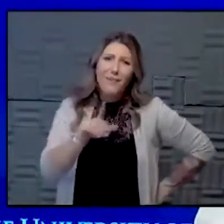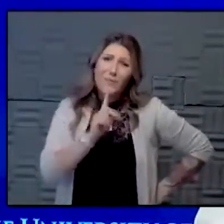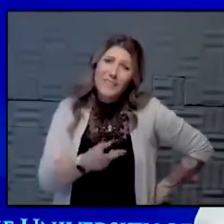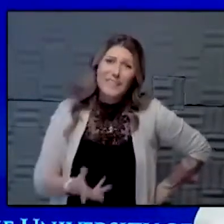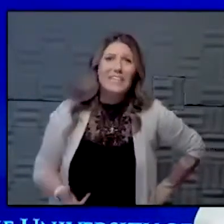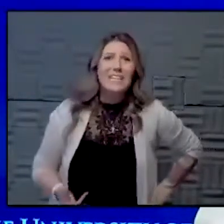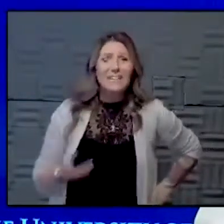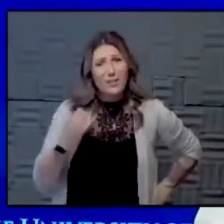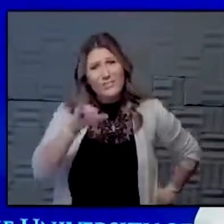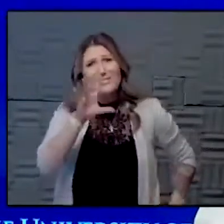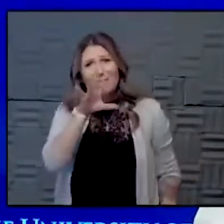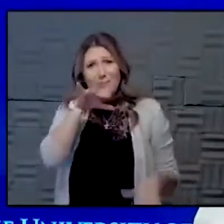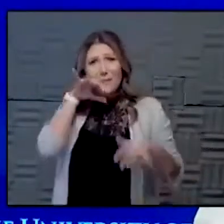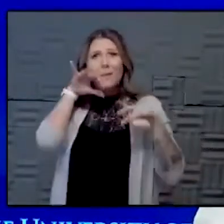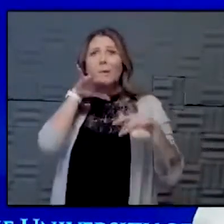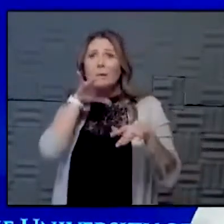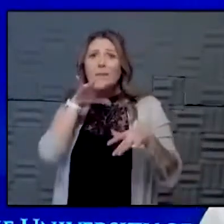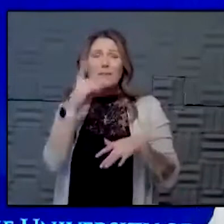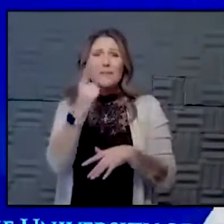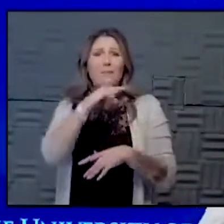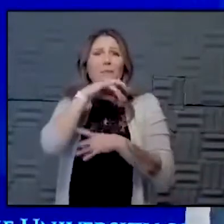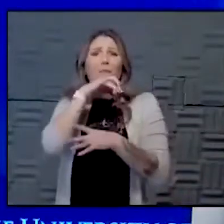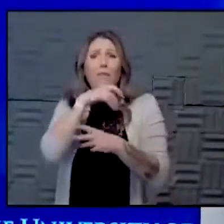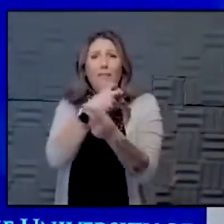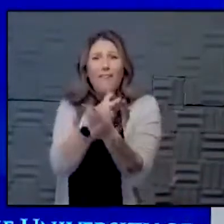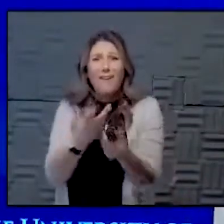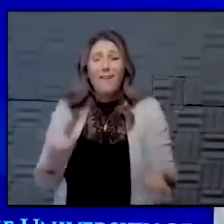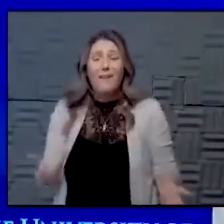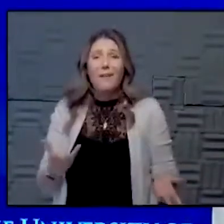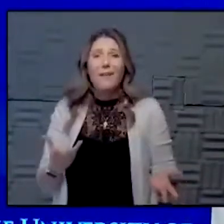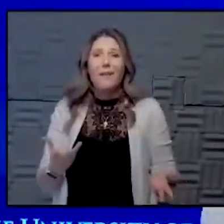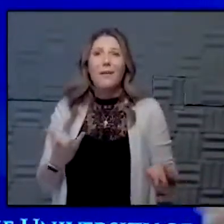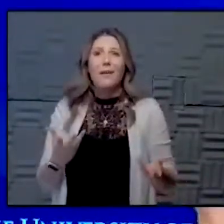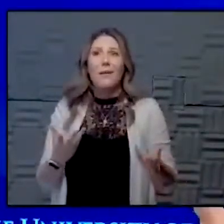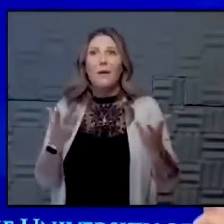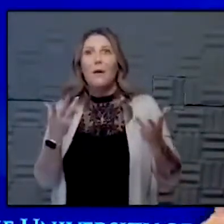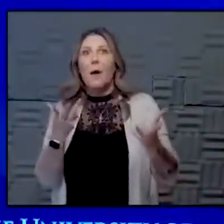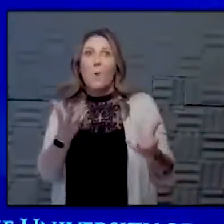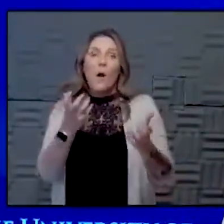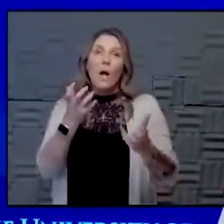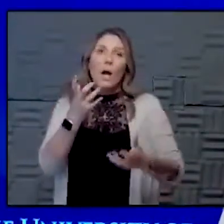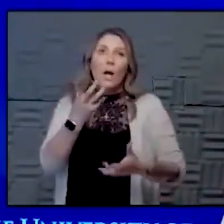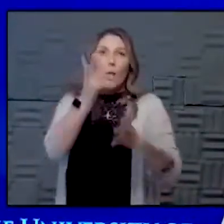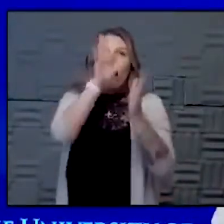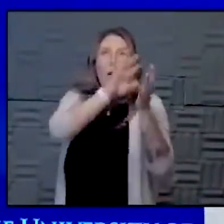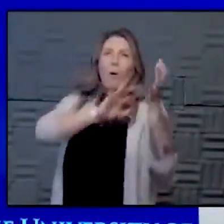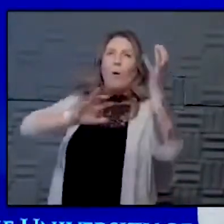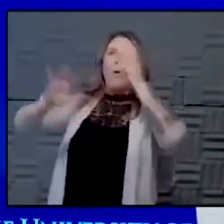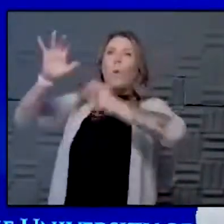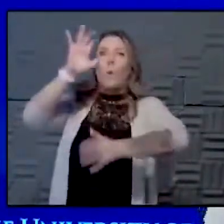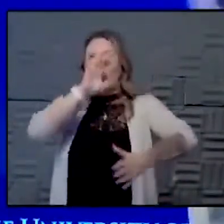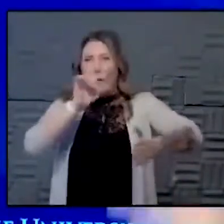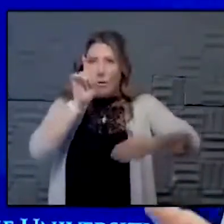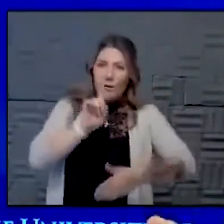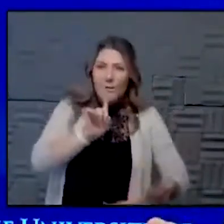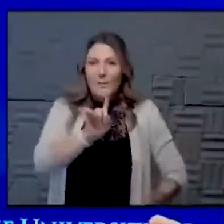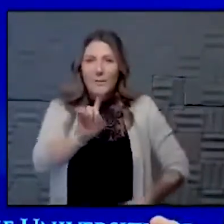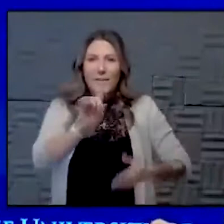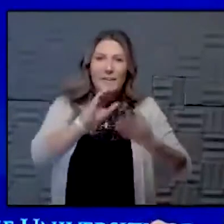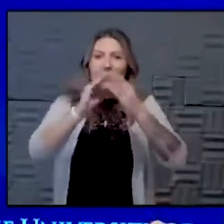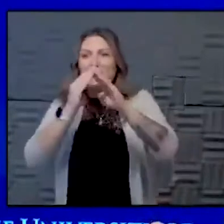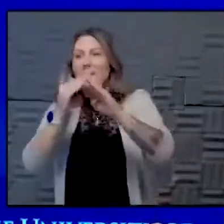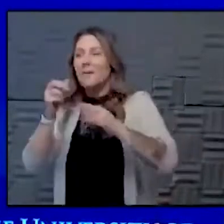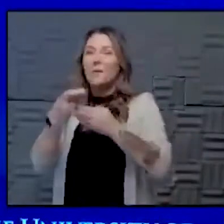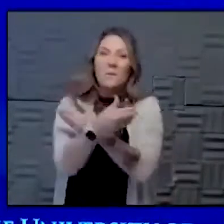You're still inhaling stuff that's a pollution problem, right? It's still like, let me go into this smoky room or into this city with all sorts of pollution around it, go back